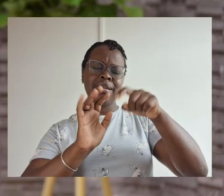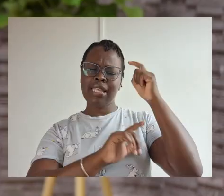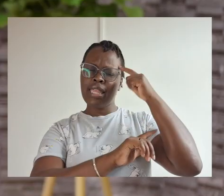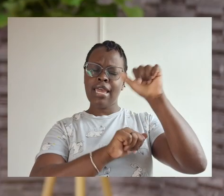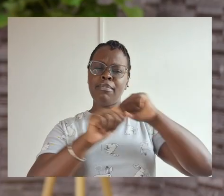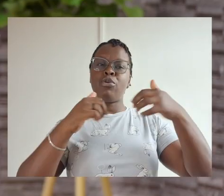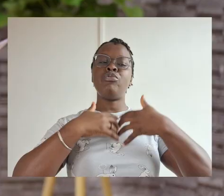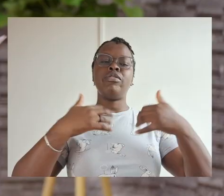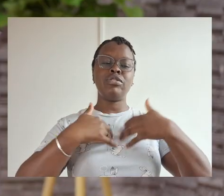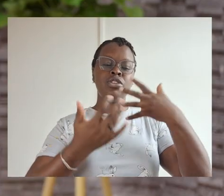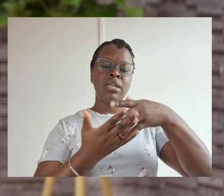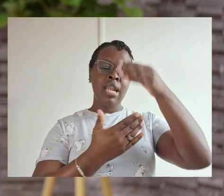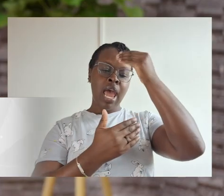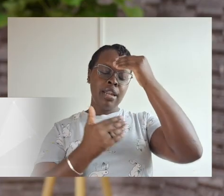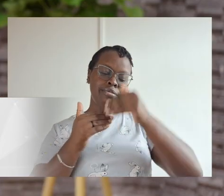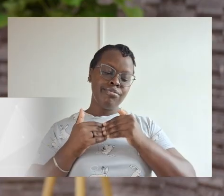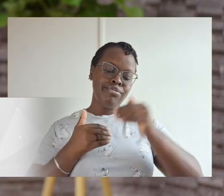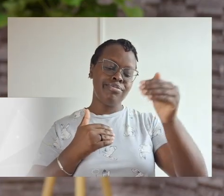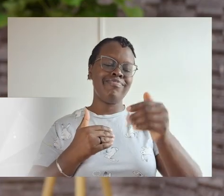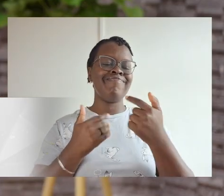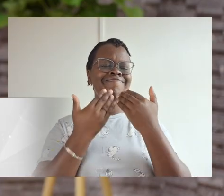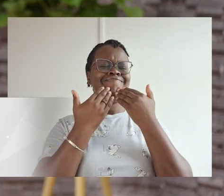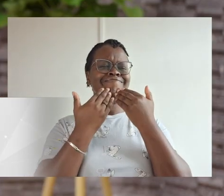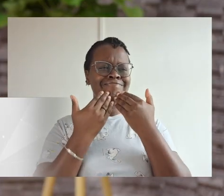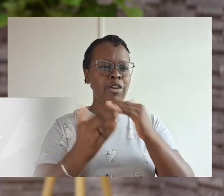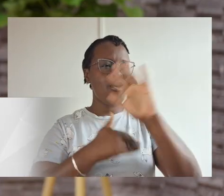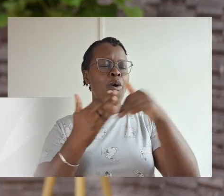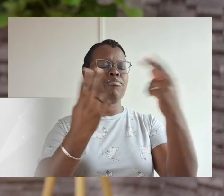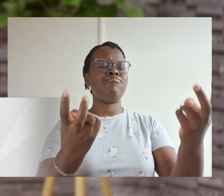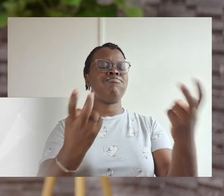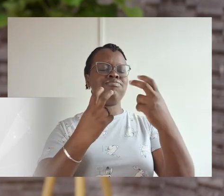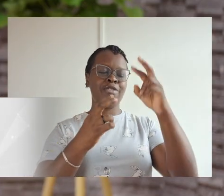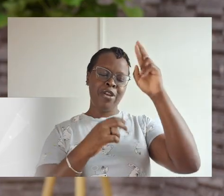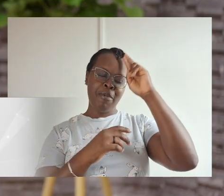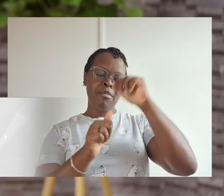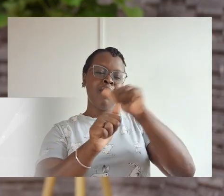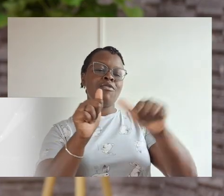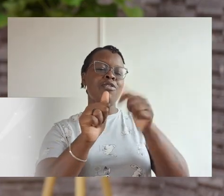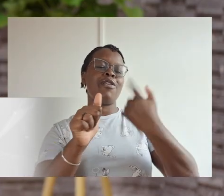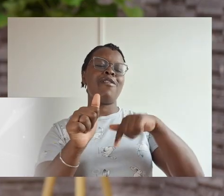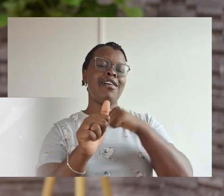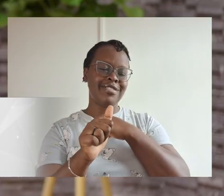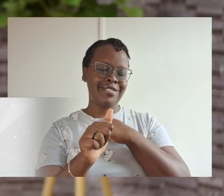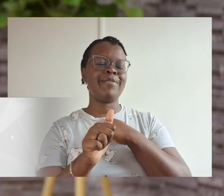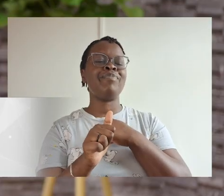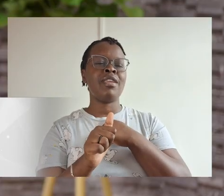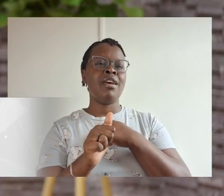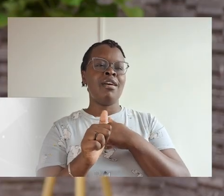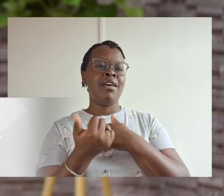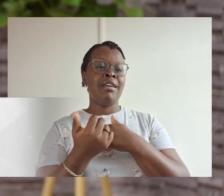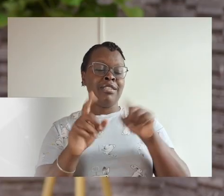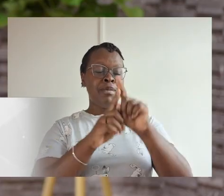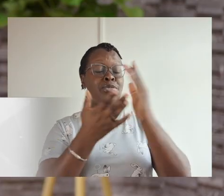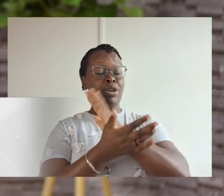ahead. Well, that's it for this edition of EdTech Mondays Kenya. Remember to follow us on social media using the hashtag EdTech Mondays Kenya to share your thoughts, and